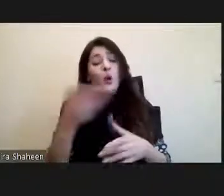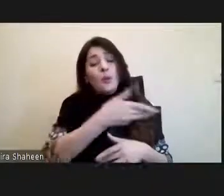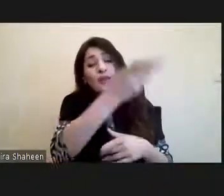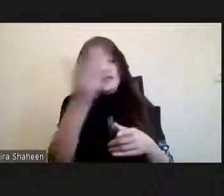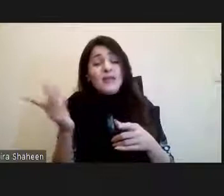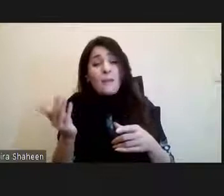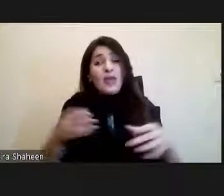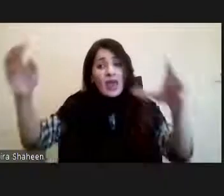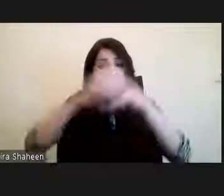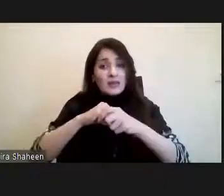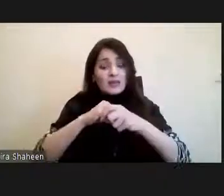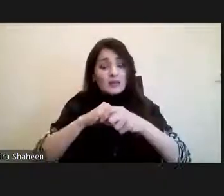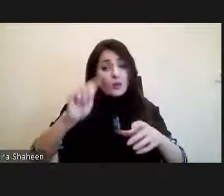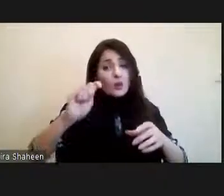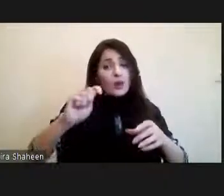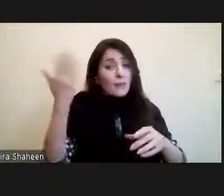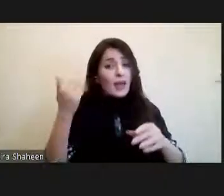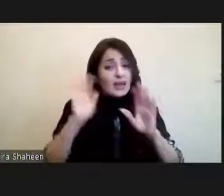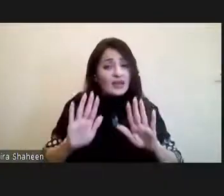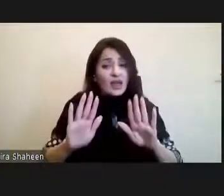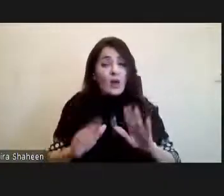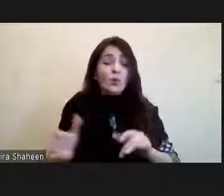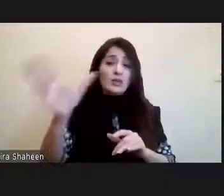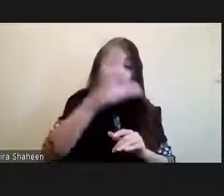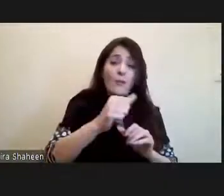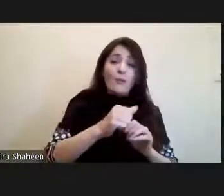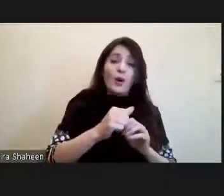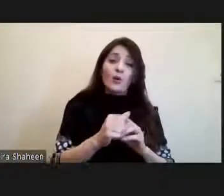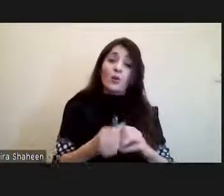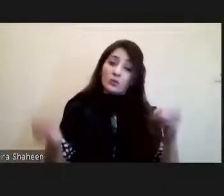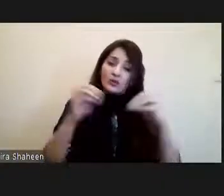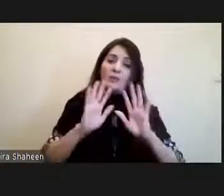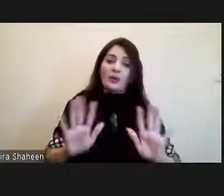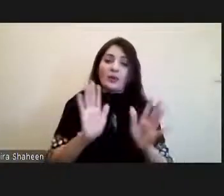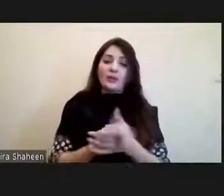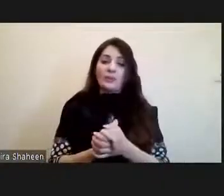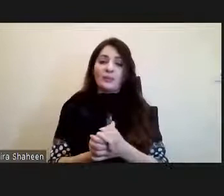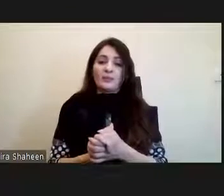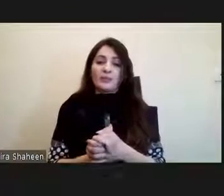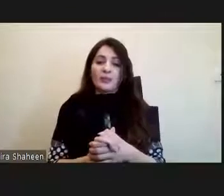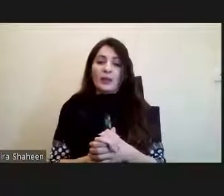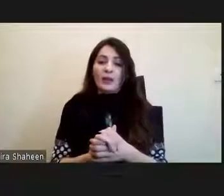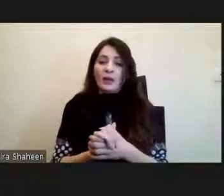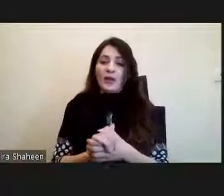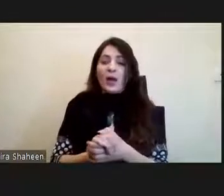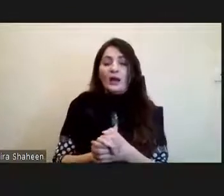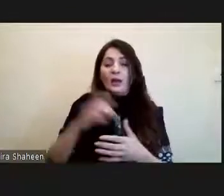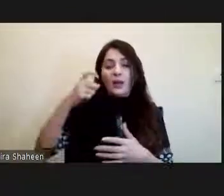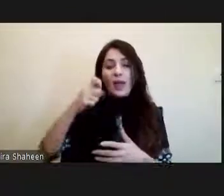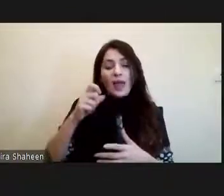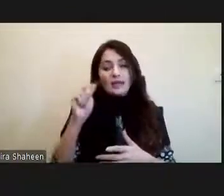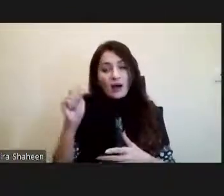accessible. We're also a member of the XR Association, which is dedicated to publishing and advancing policies for safe and